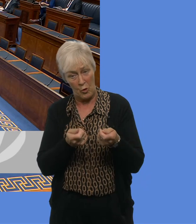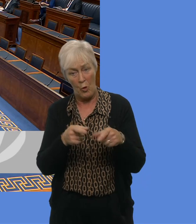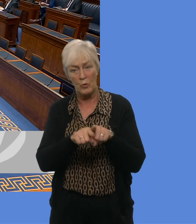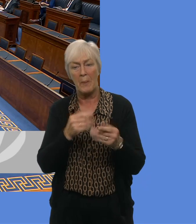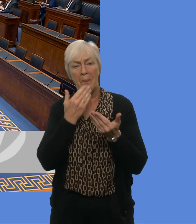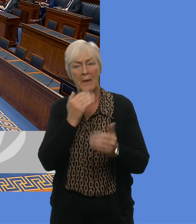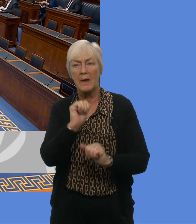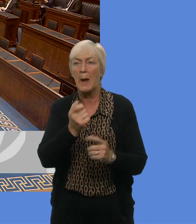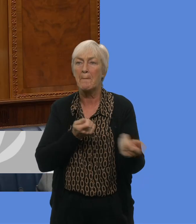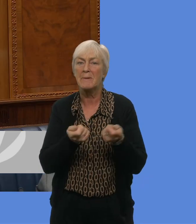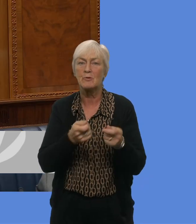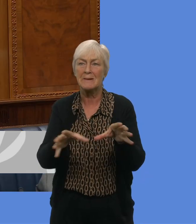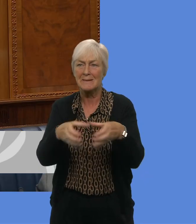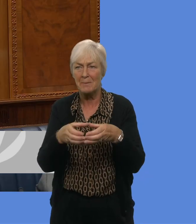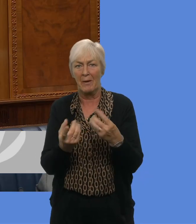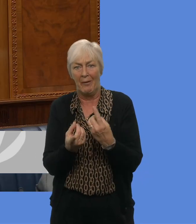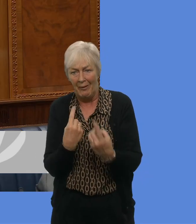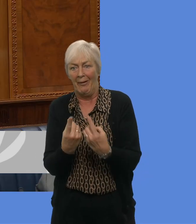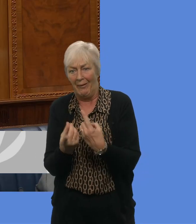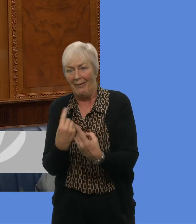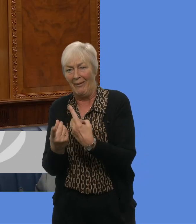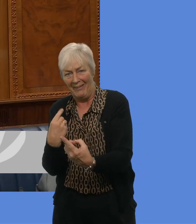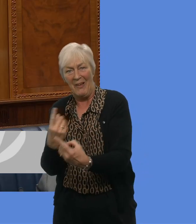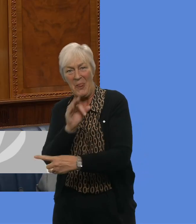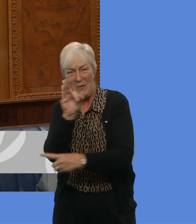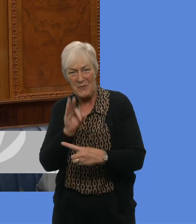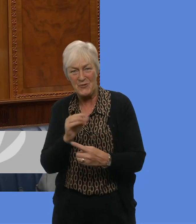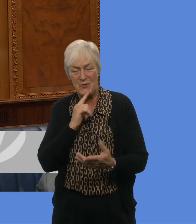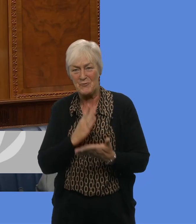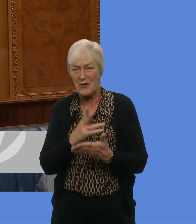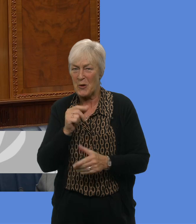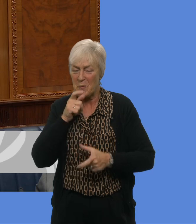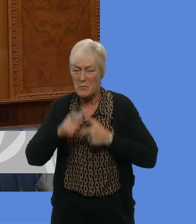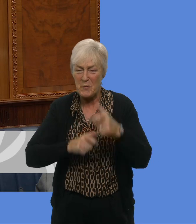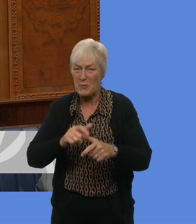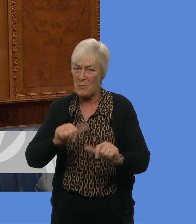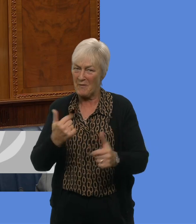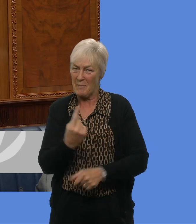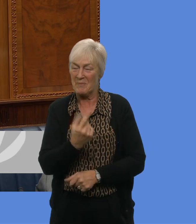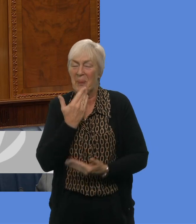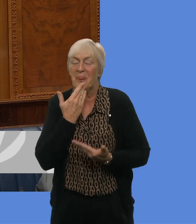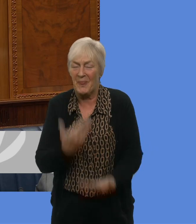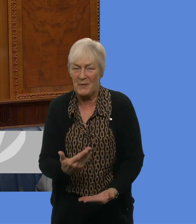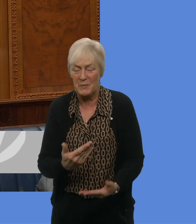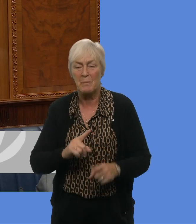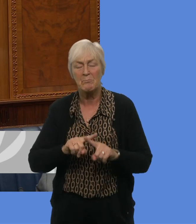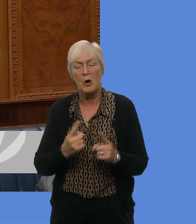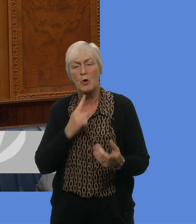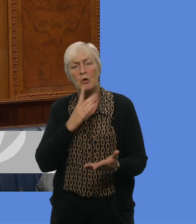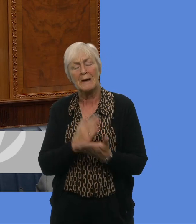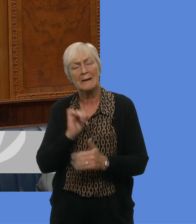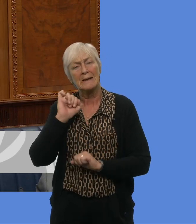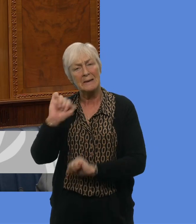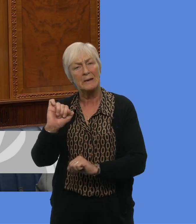Minister's team for winkling out the answer to that question, which wasn't very well worded for myself, so thank you for that. I suppose the point I'm